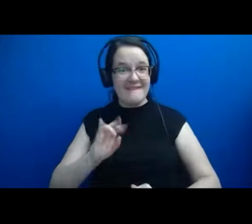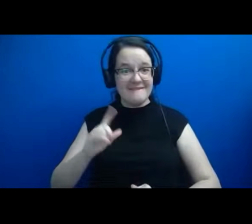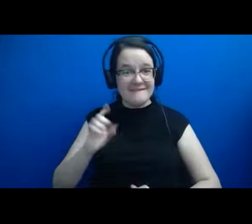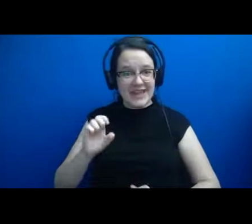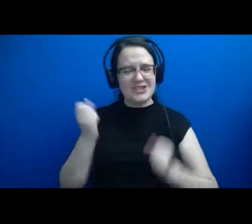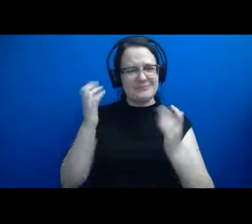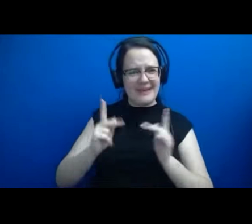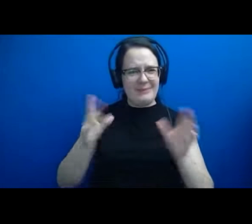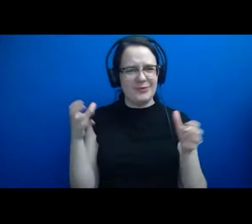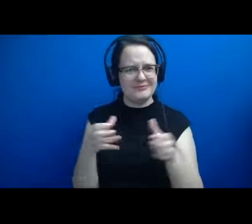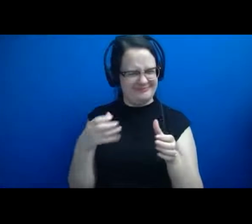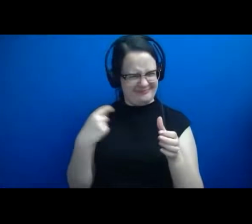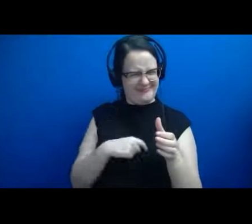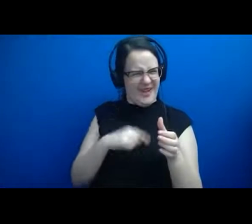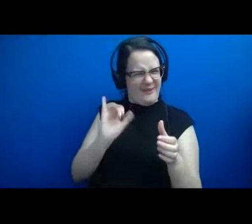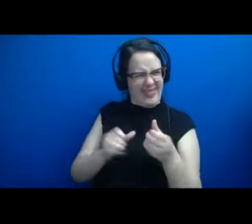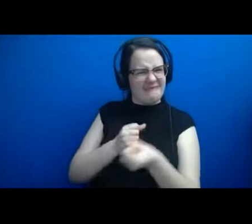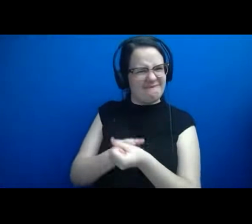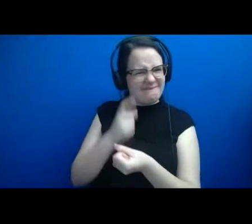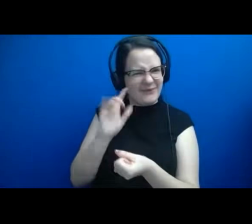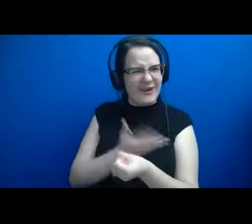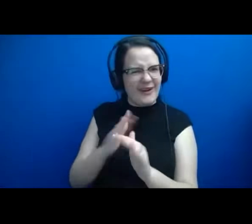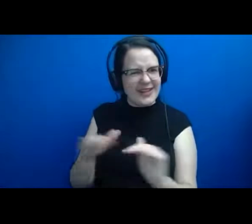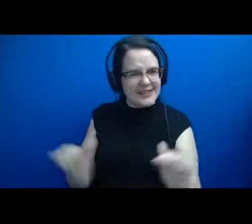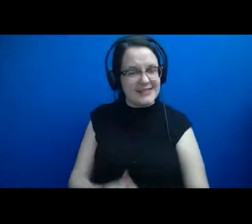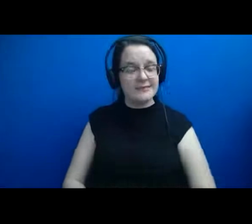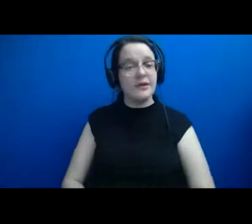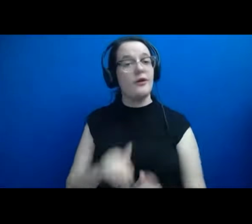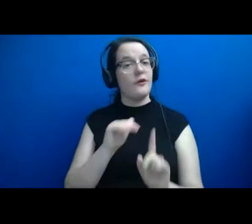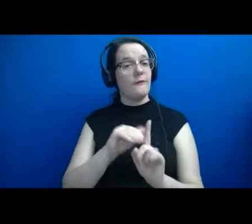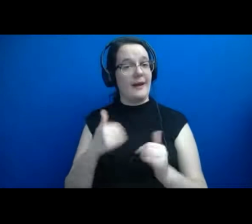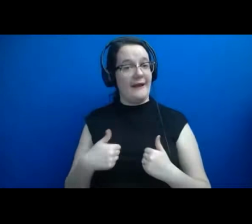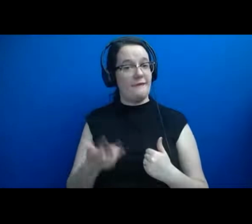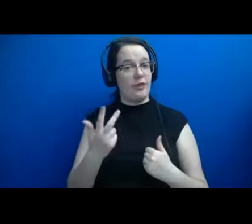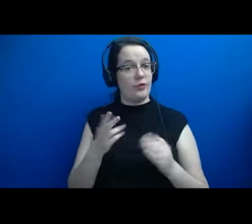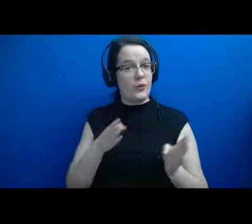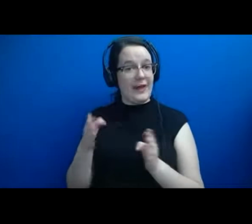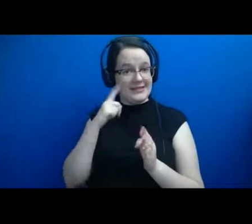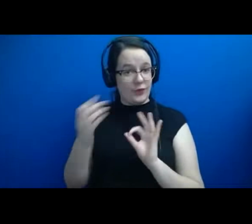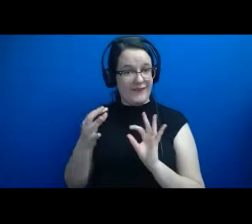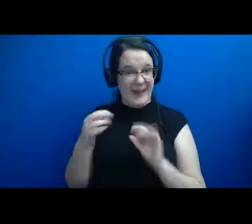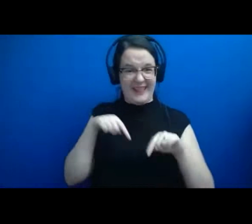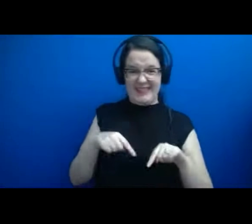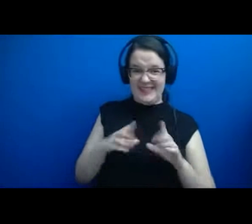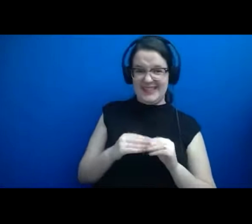As a reminder, there's three ways we're collecting feedback for that. And this session is only one of three.